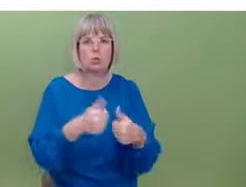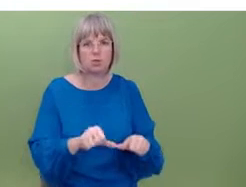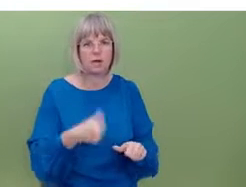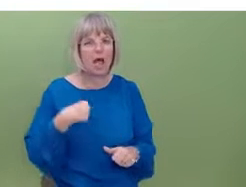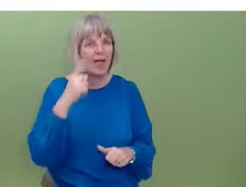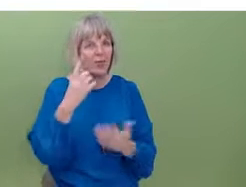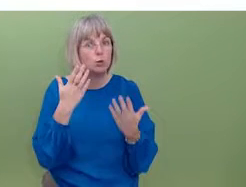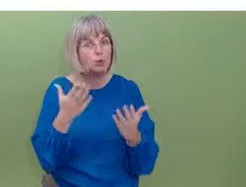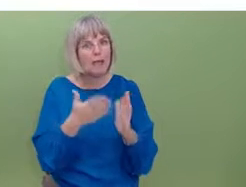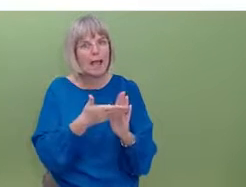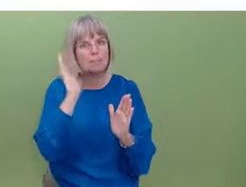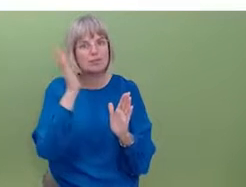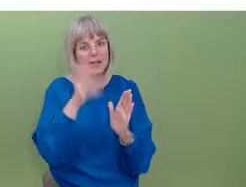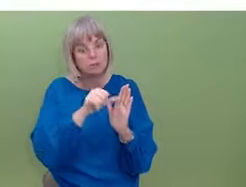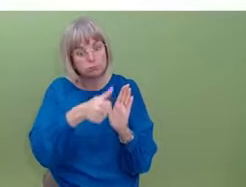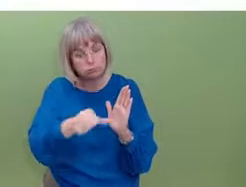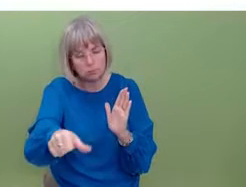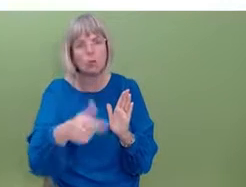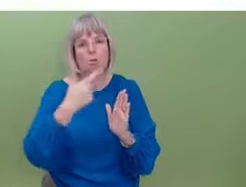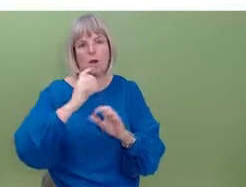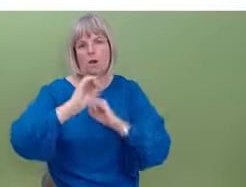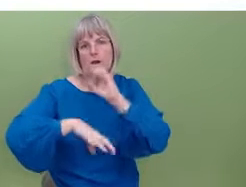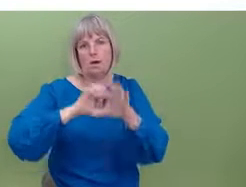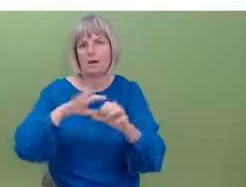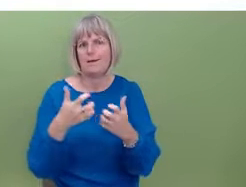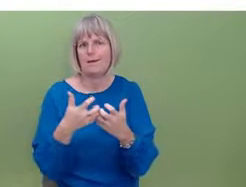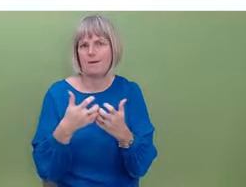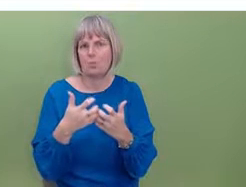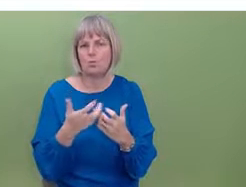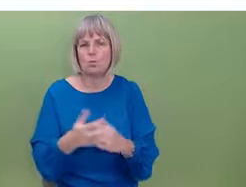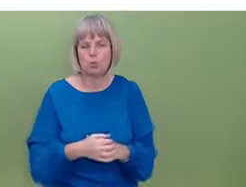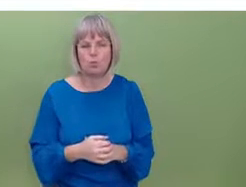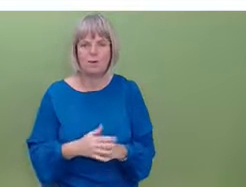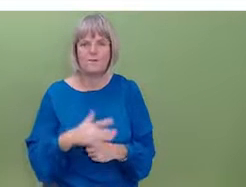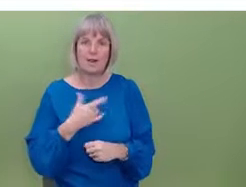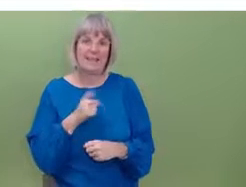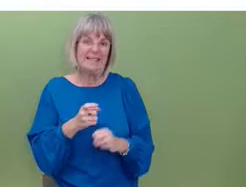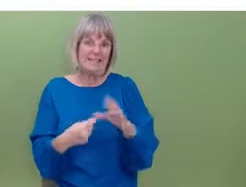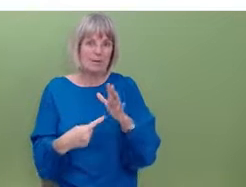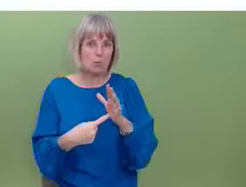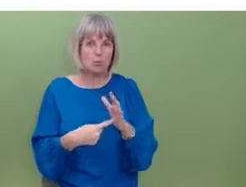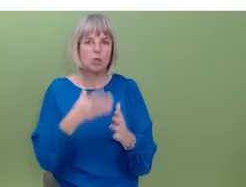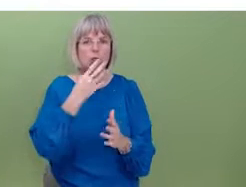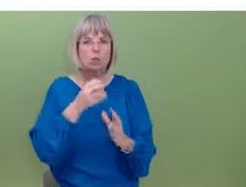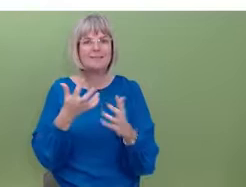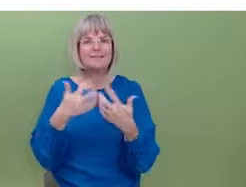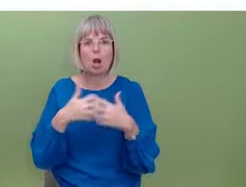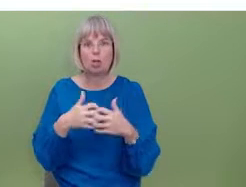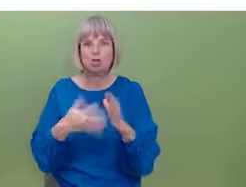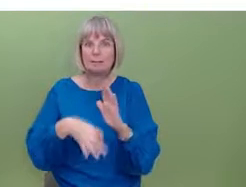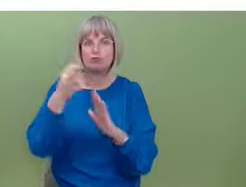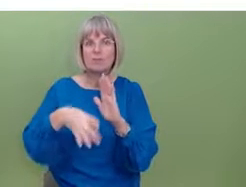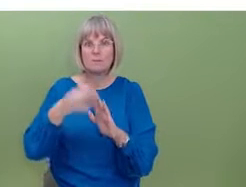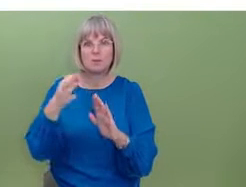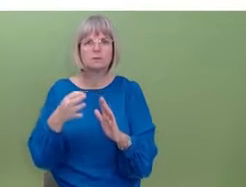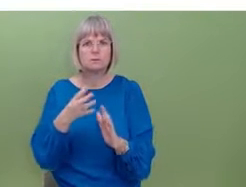this. It's important that we make good use of technological advances, but more